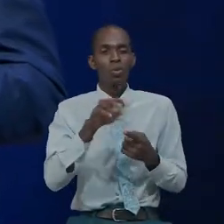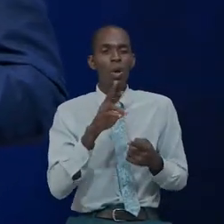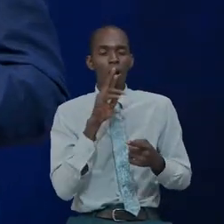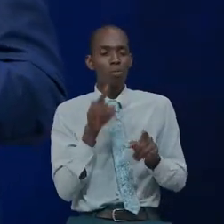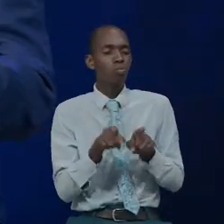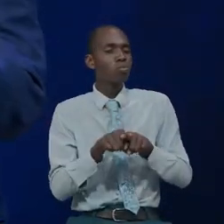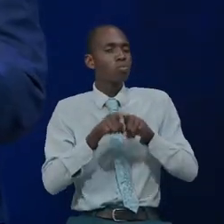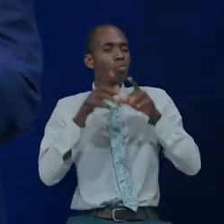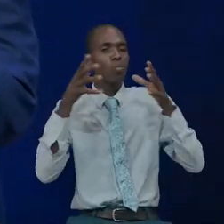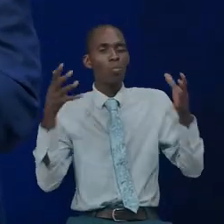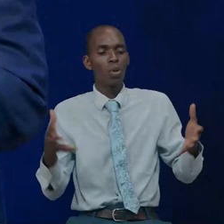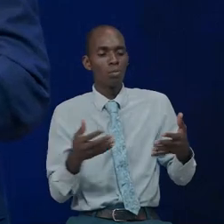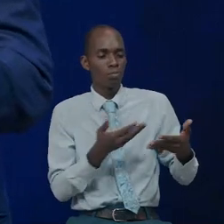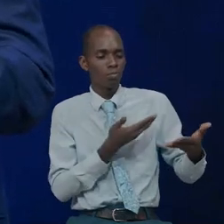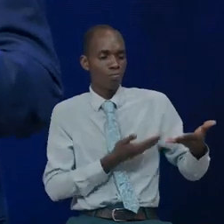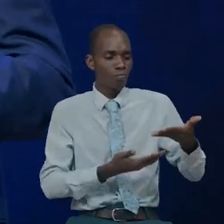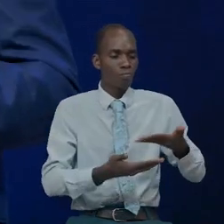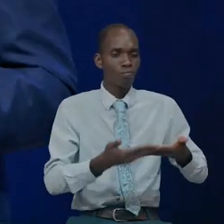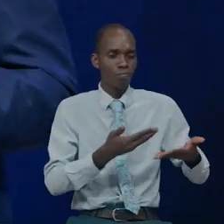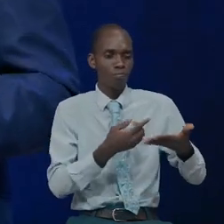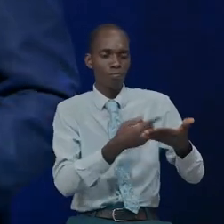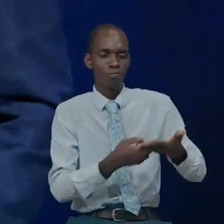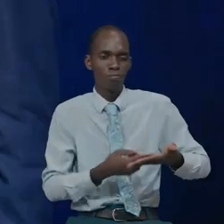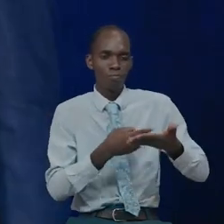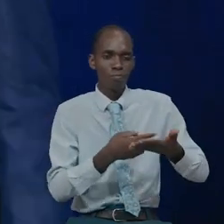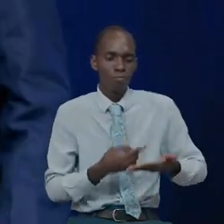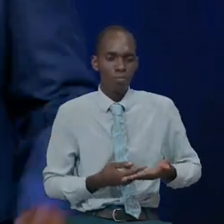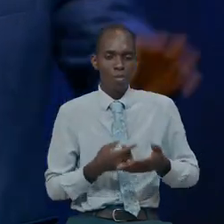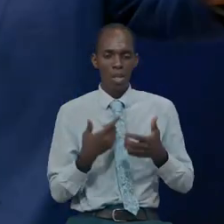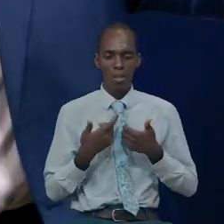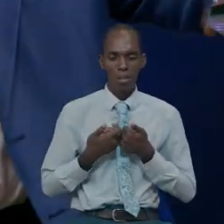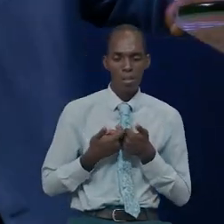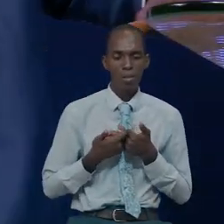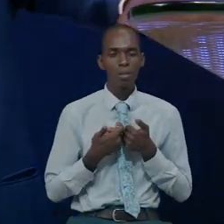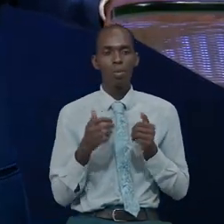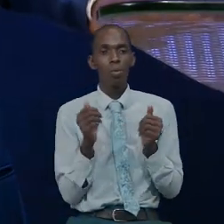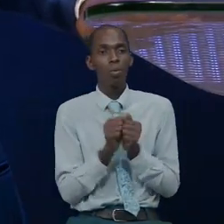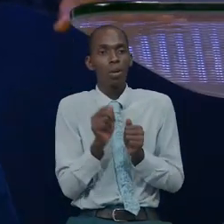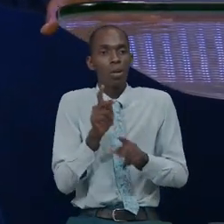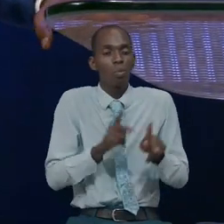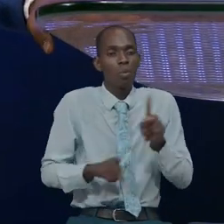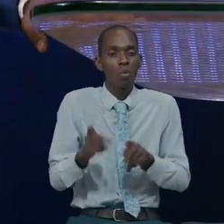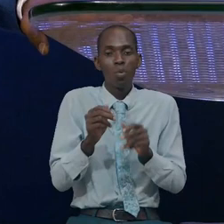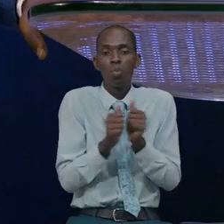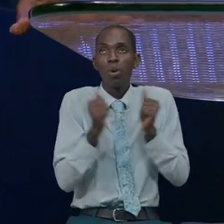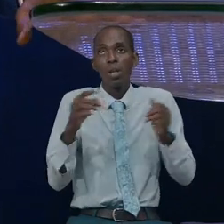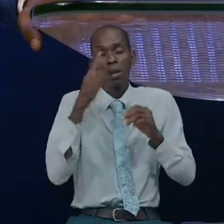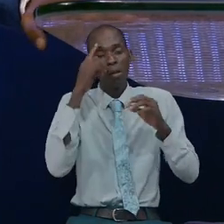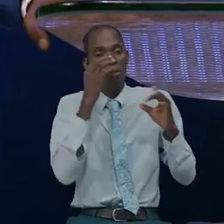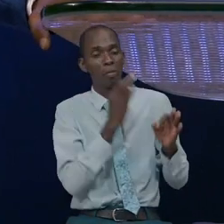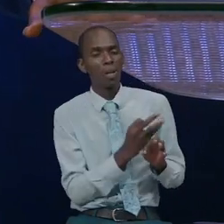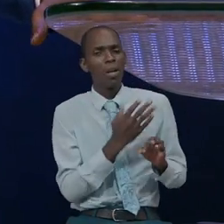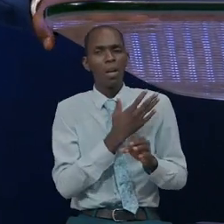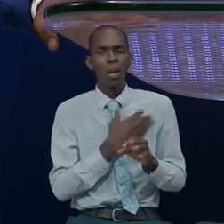and intimacy and discussion and sharing with the people of no faith, and the